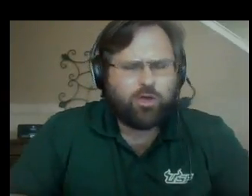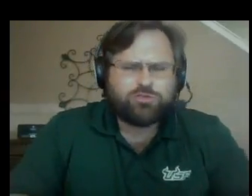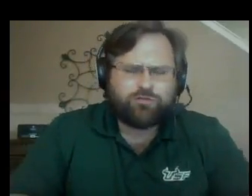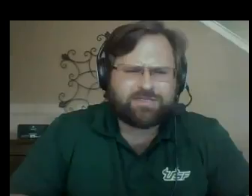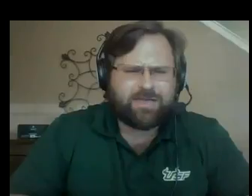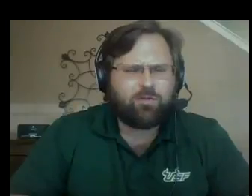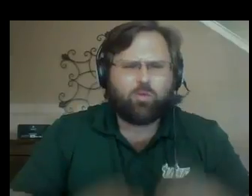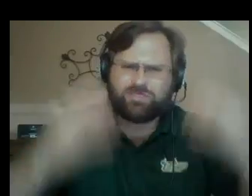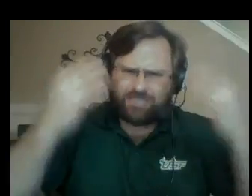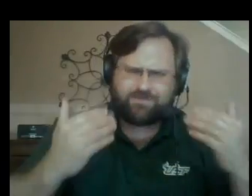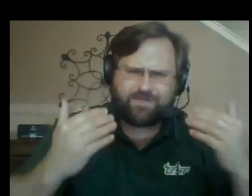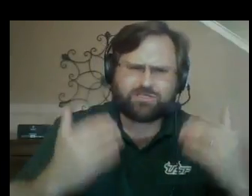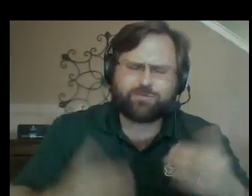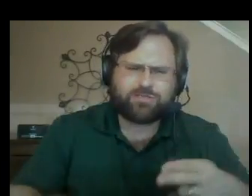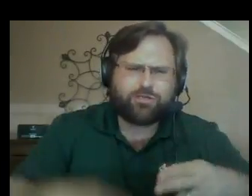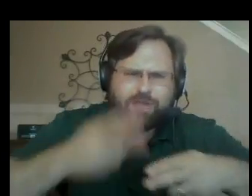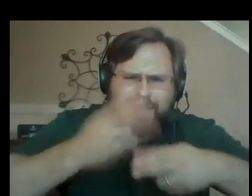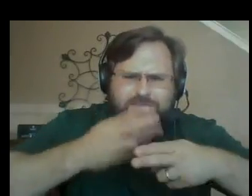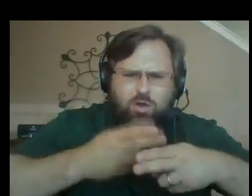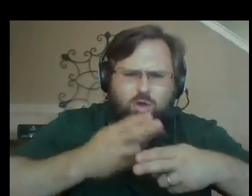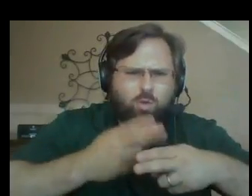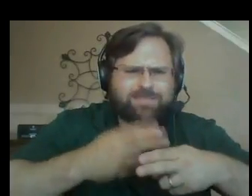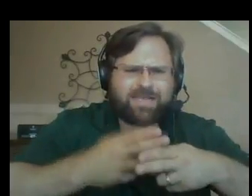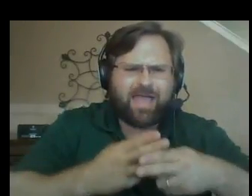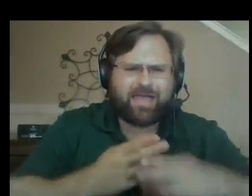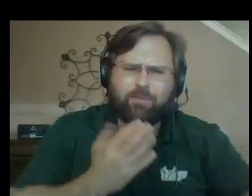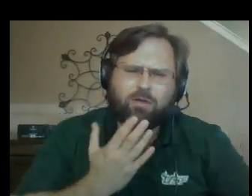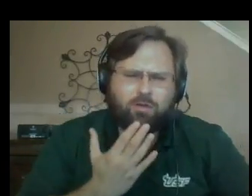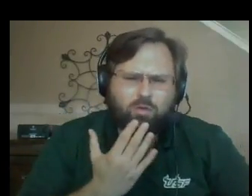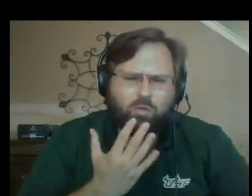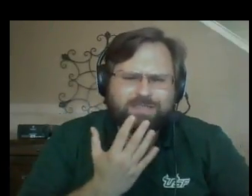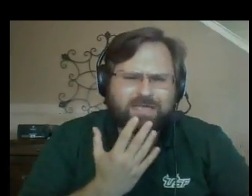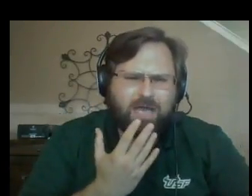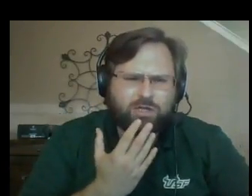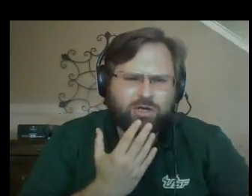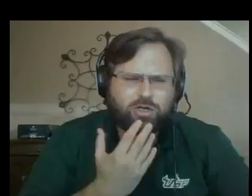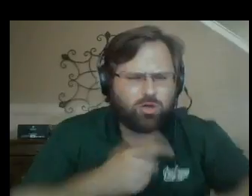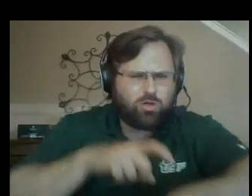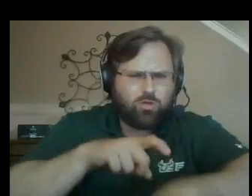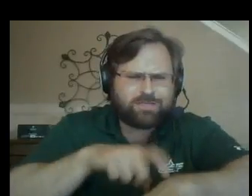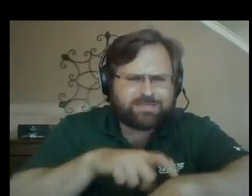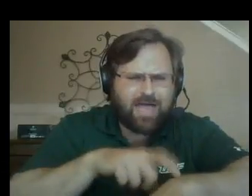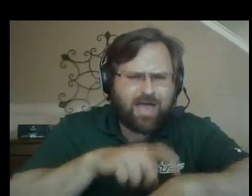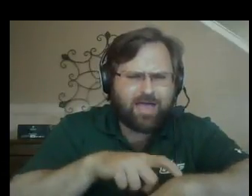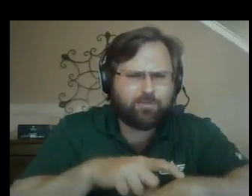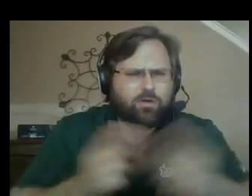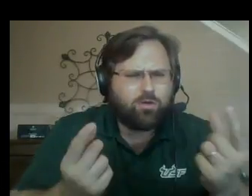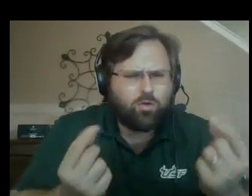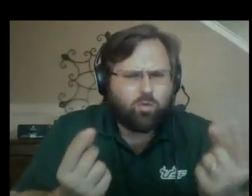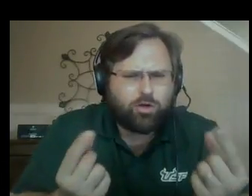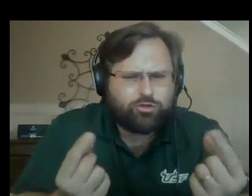word. So for example, with just the facial expression, you can ask, what is the name? What is the color? What is the